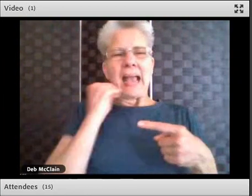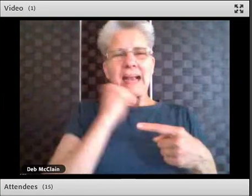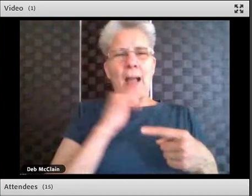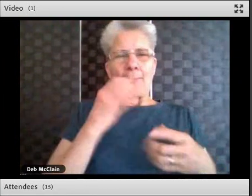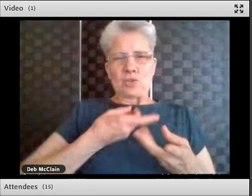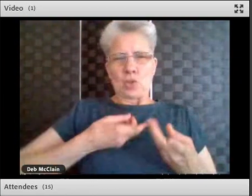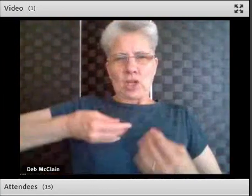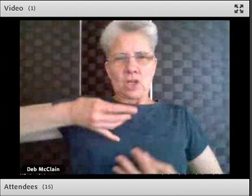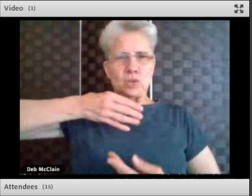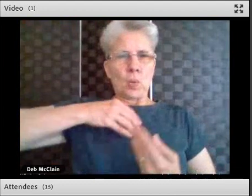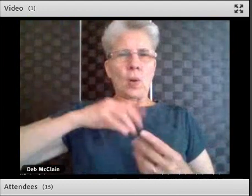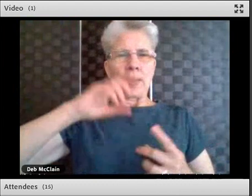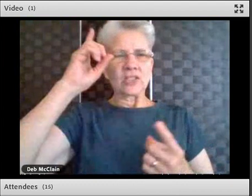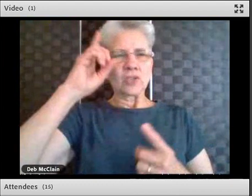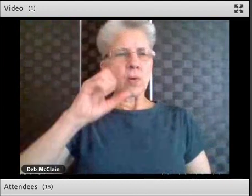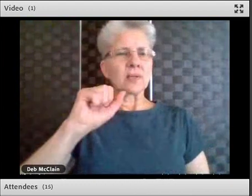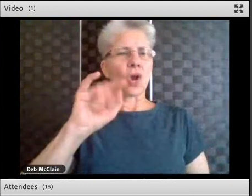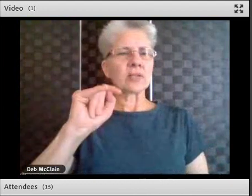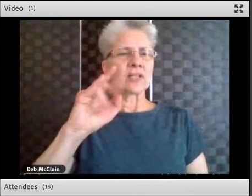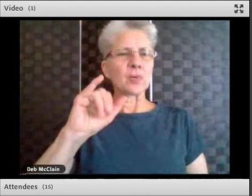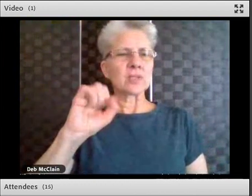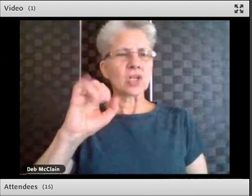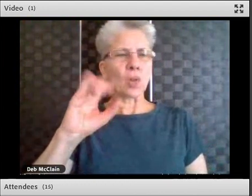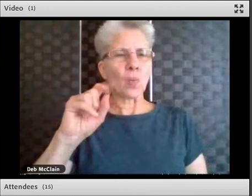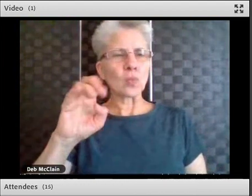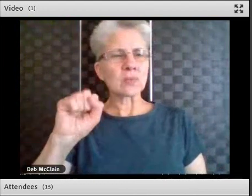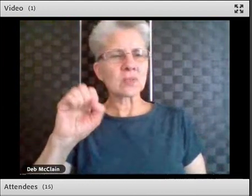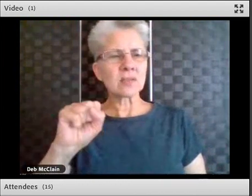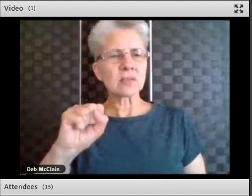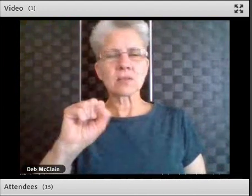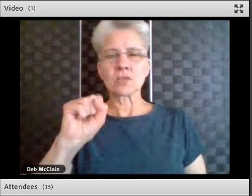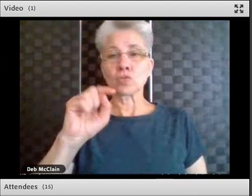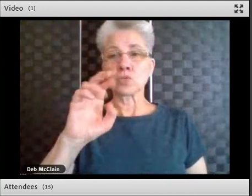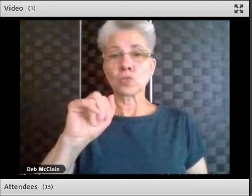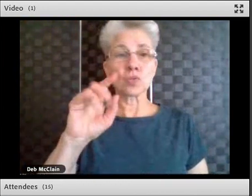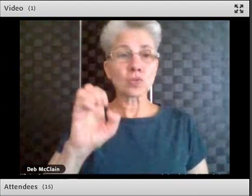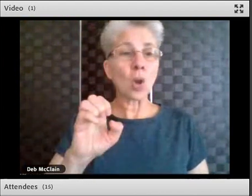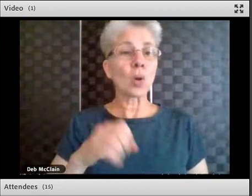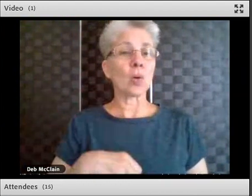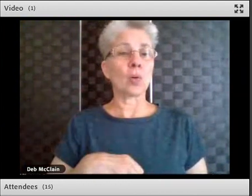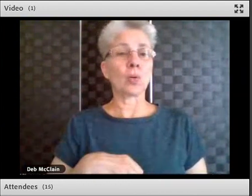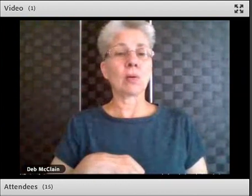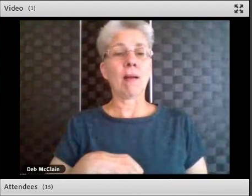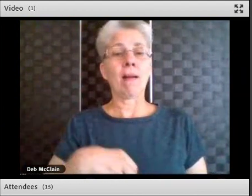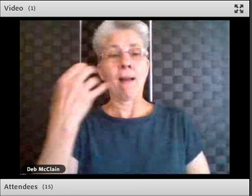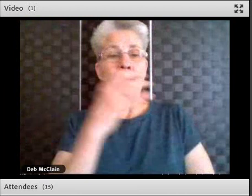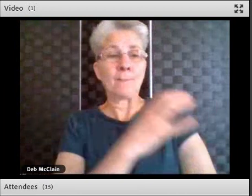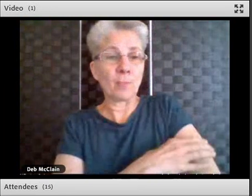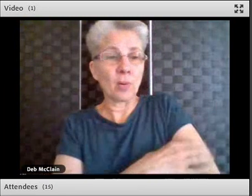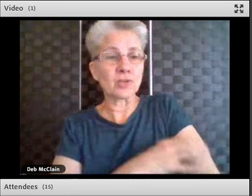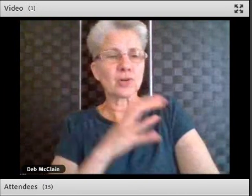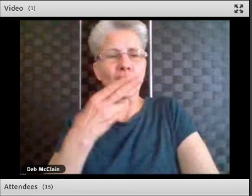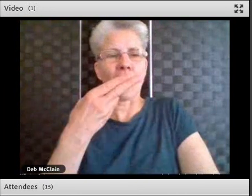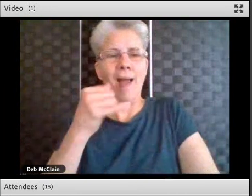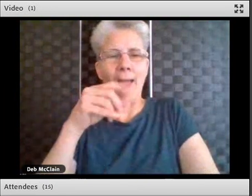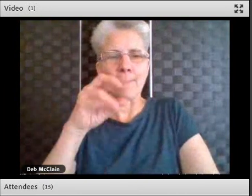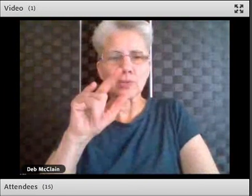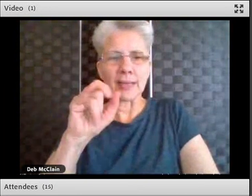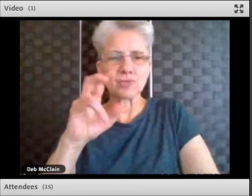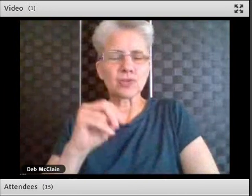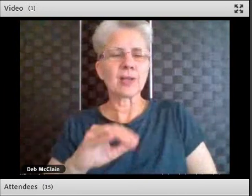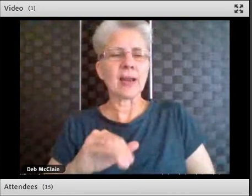disorders, arteriosclerosis, stroke. We're all aware of stroke and hypertension, which is basically high blood pressure, and